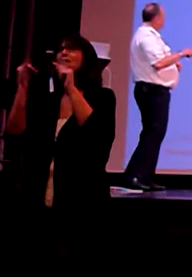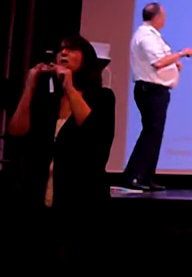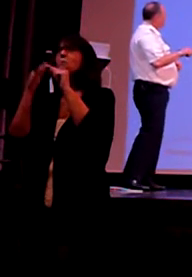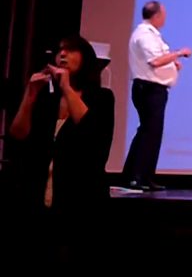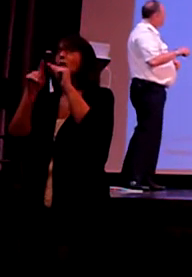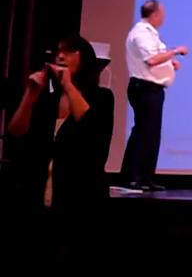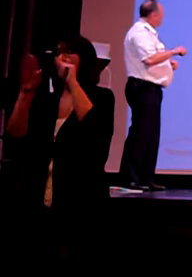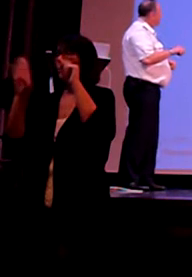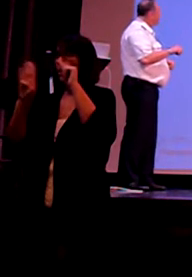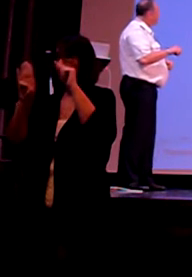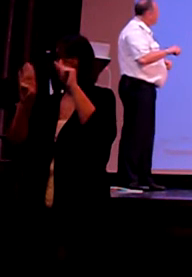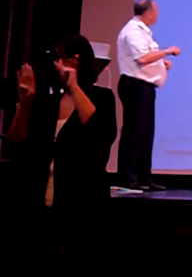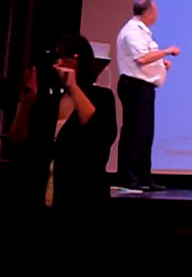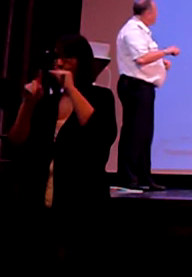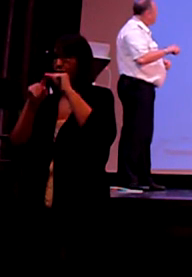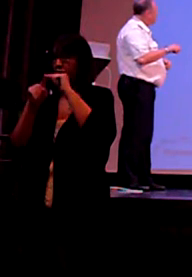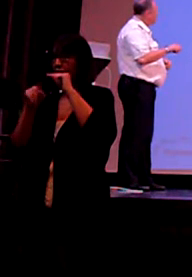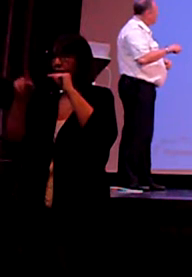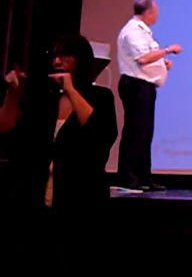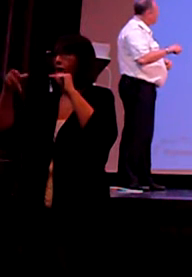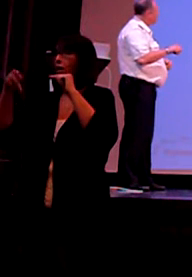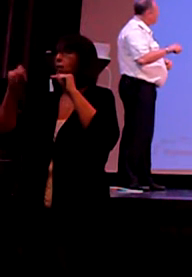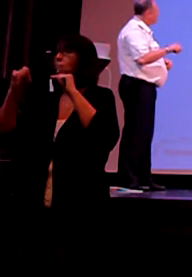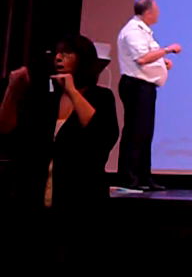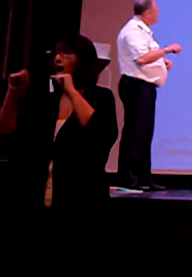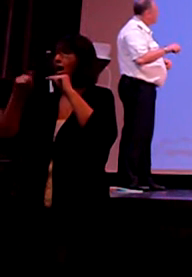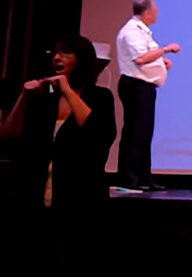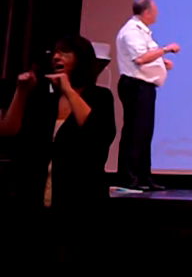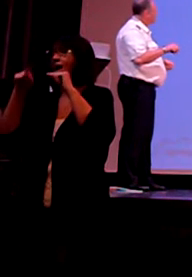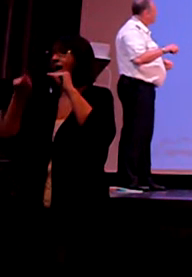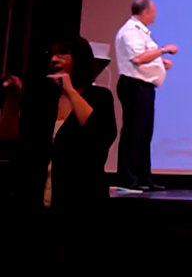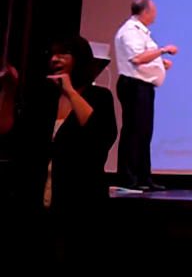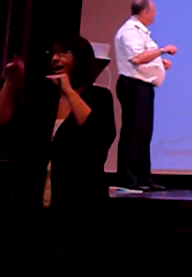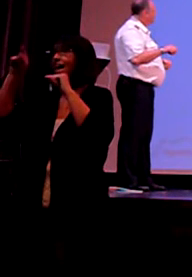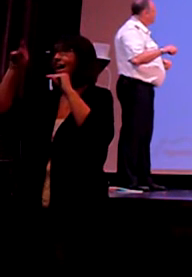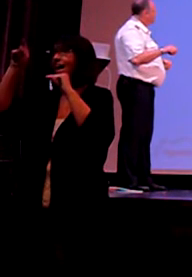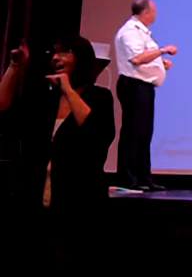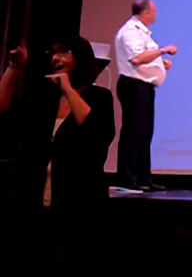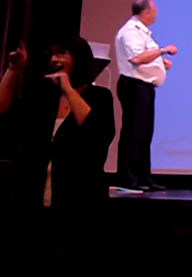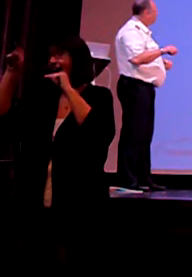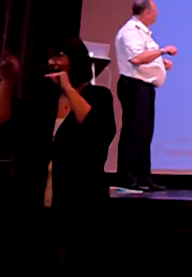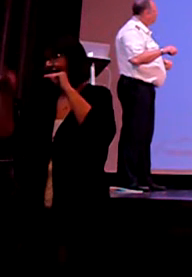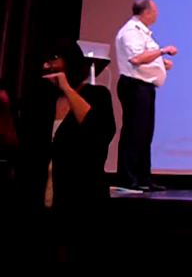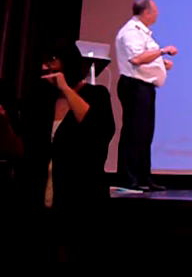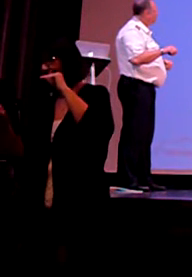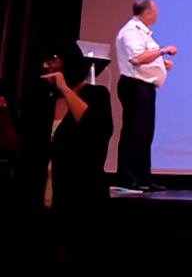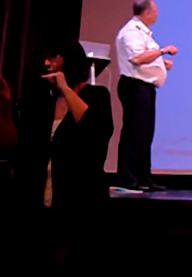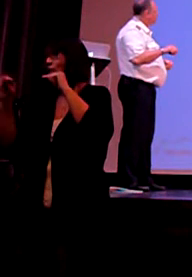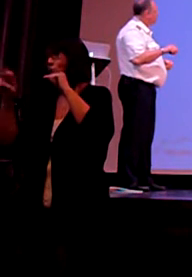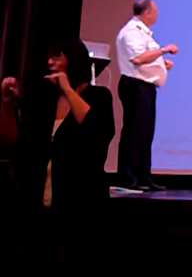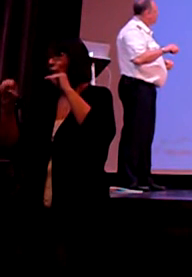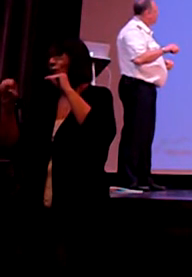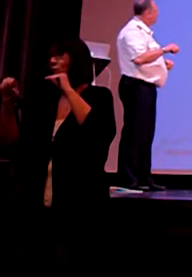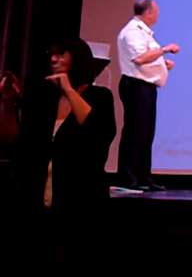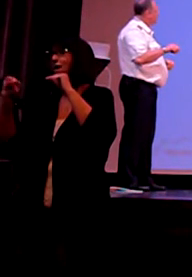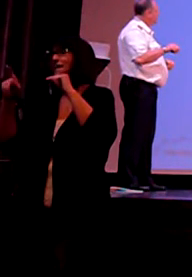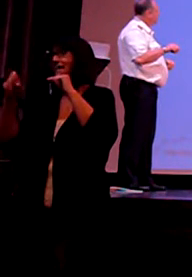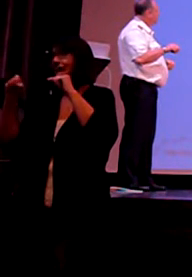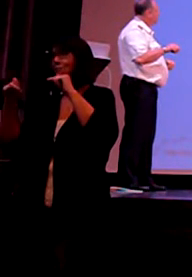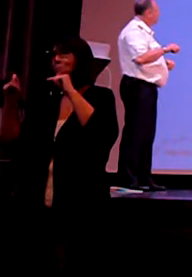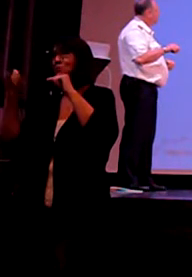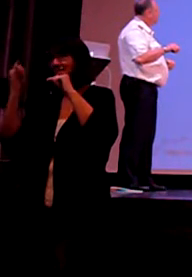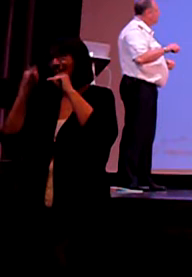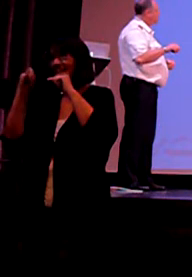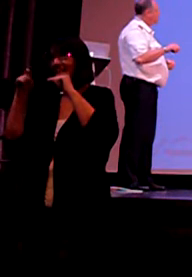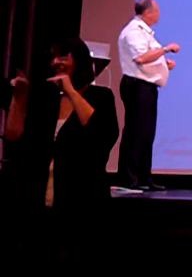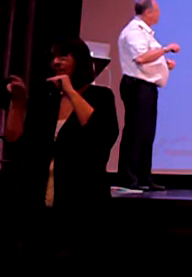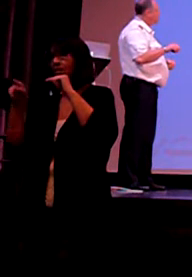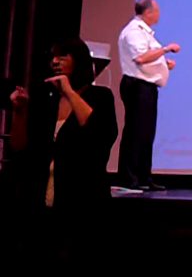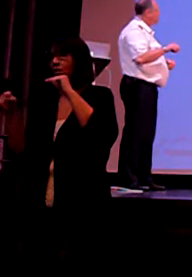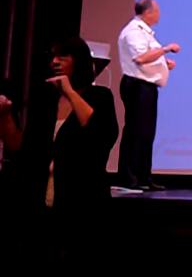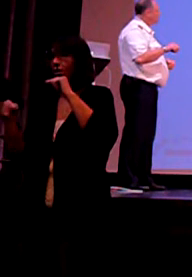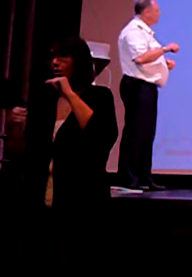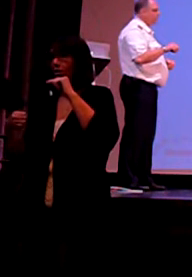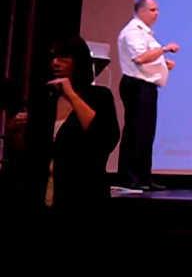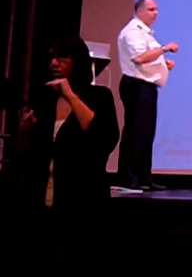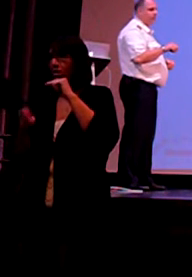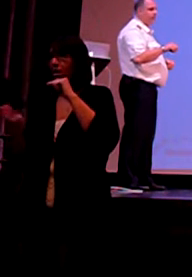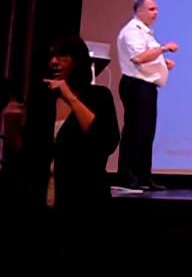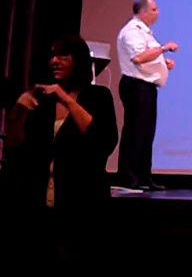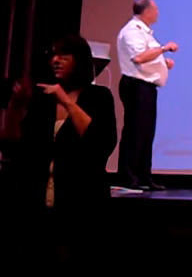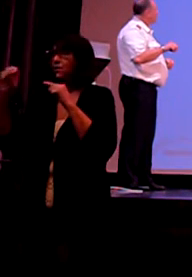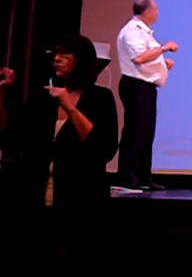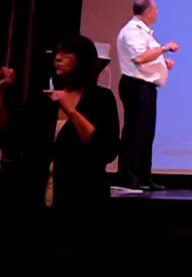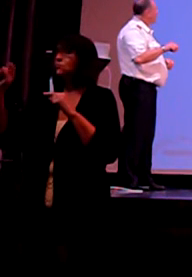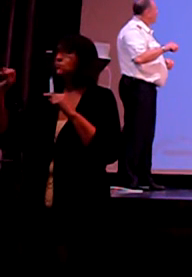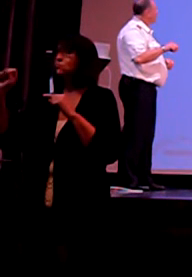from Barcelona to Palma, then to Marseille, La Spezia, down to Rome, to Naples, but then we went in through the Bonifacio Strait